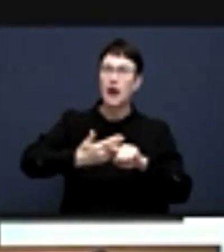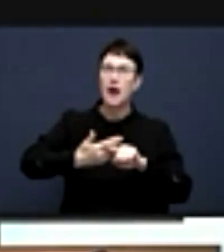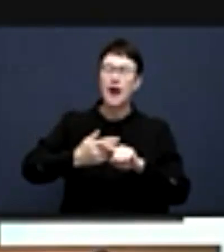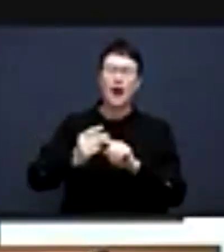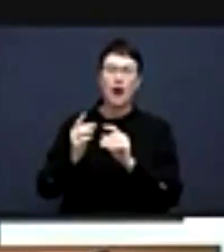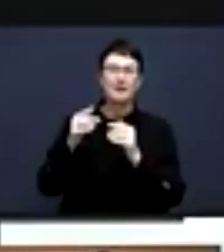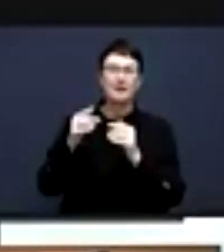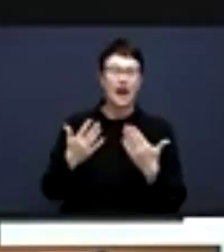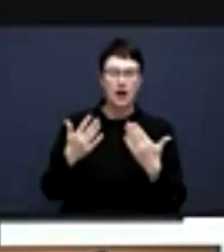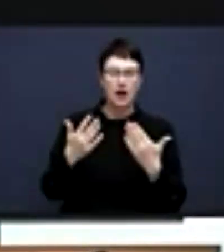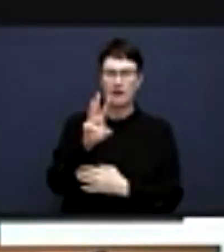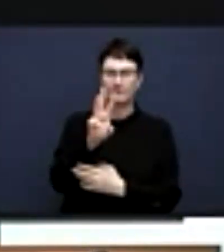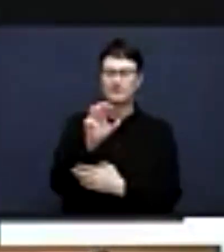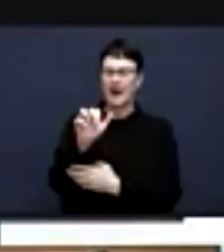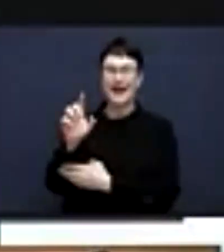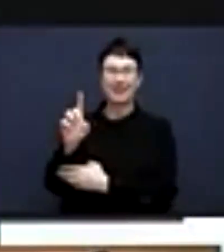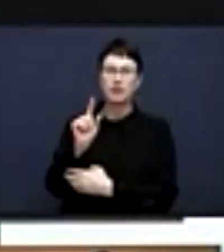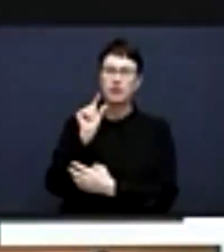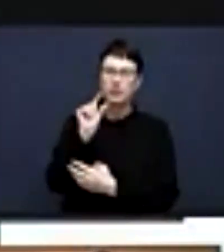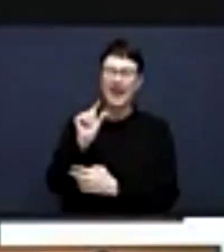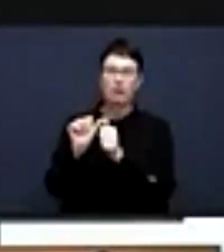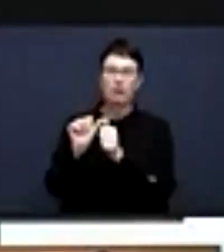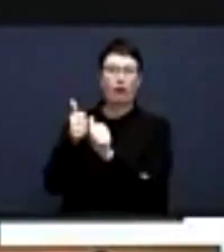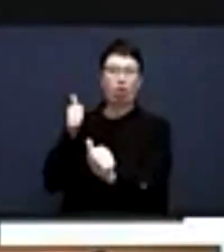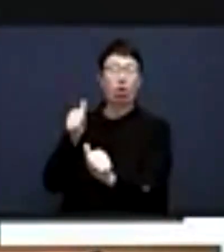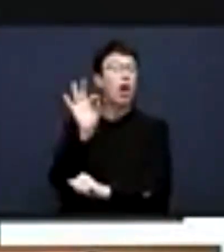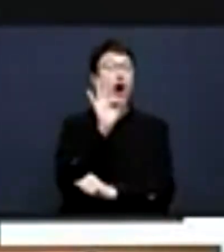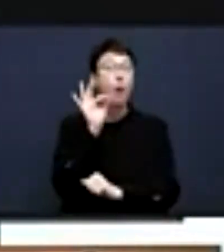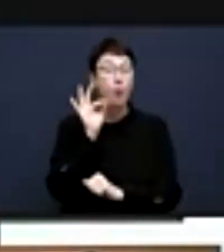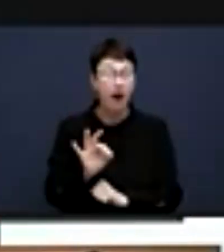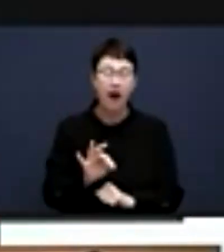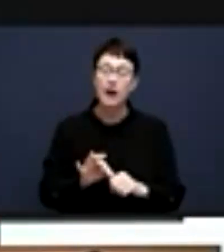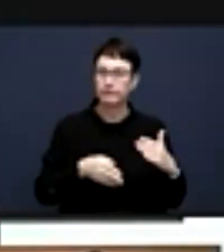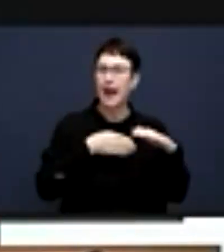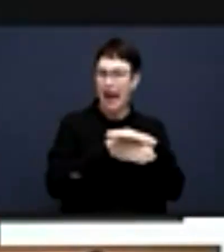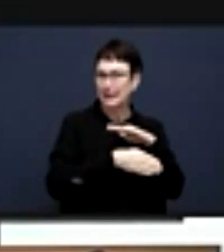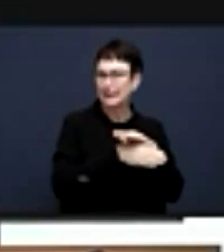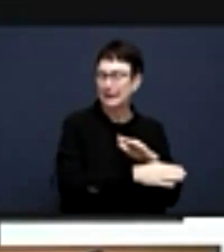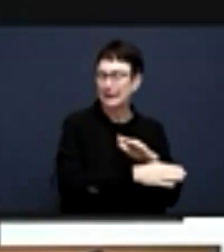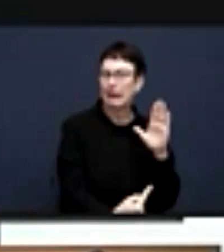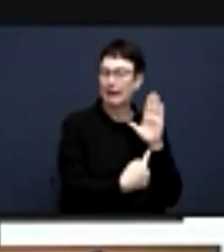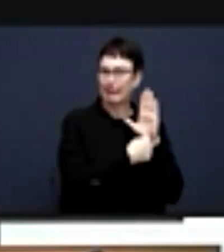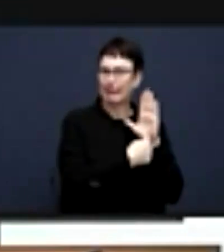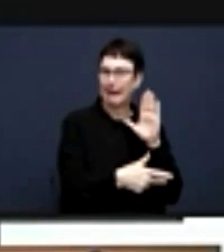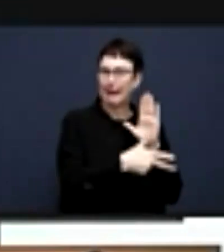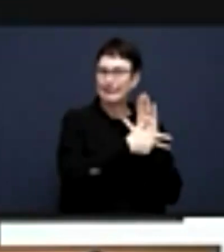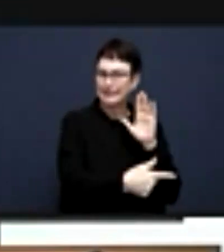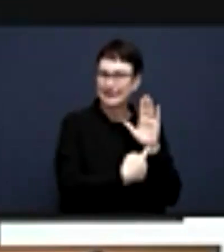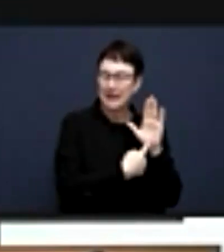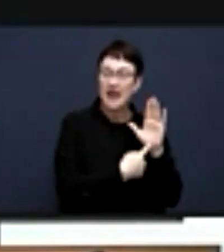indeed a crucial piece of legislation for the European disability movement and for the accessibility